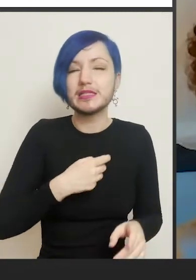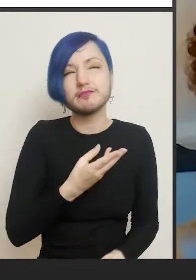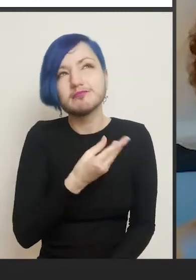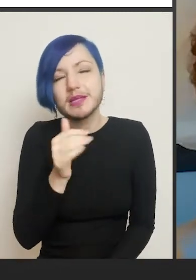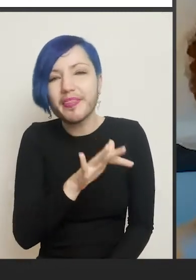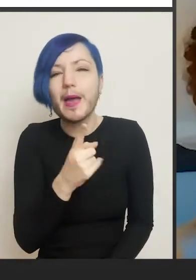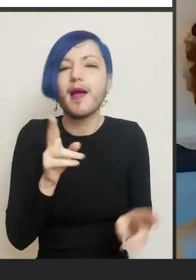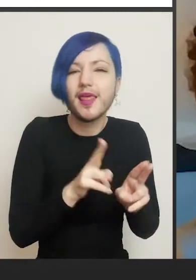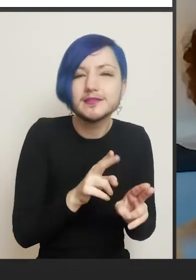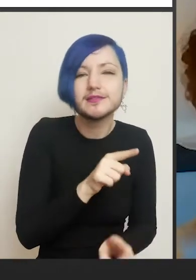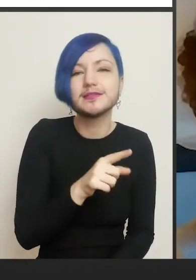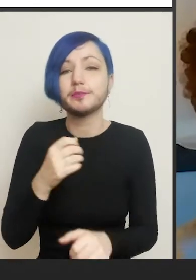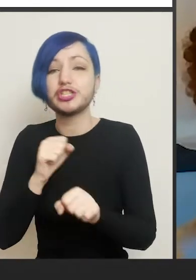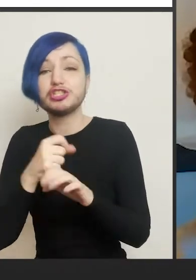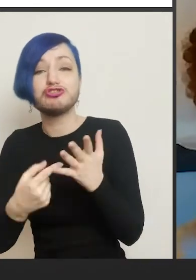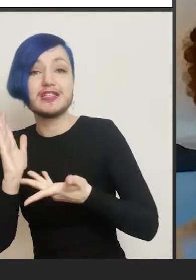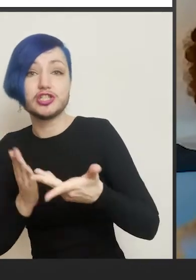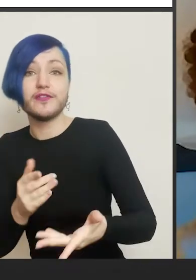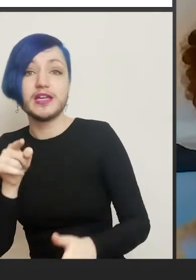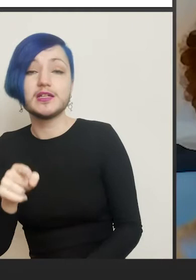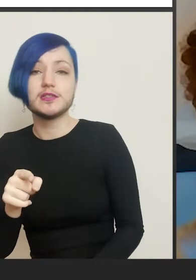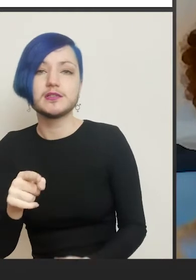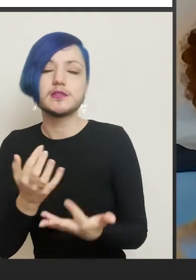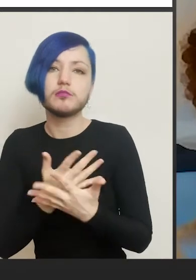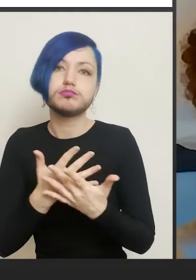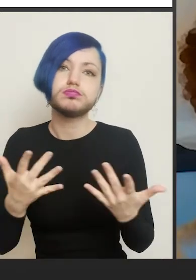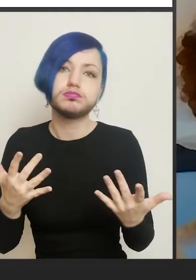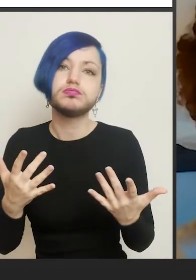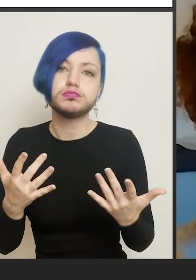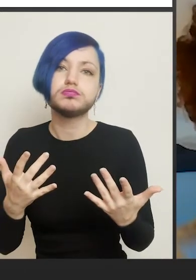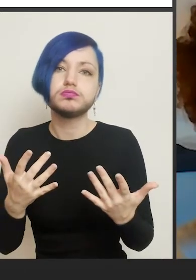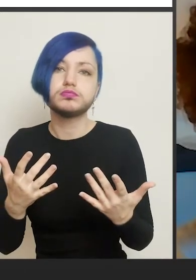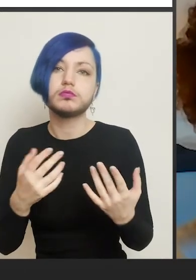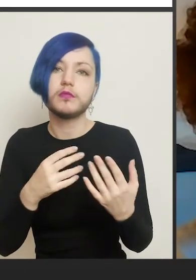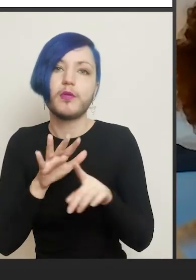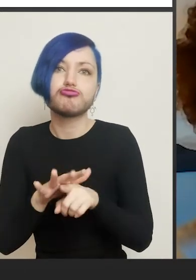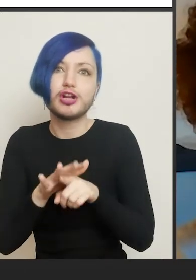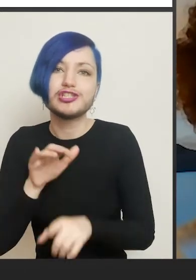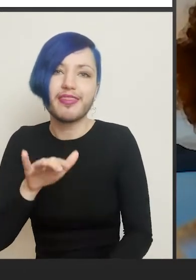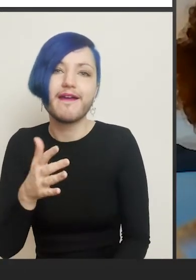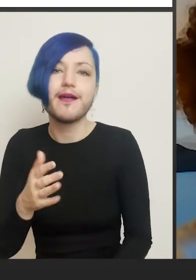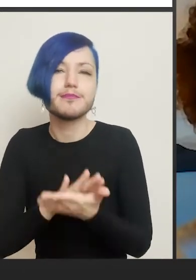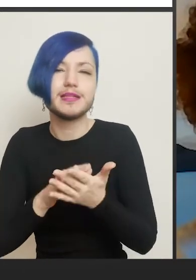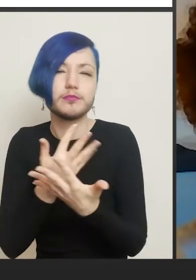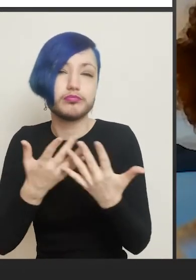anxiety. Well, maybe a bit, but not so much. But certainly in this context, there's a huge amount that rides on it.